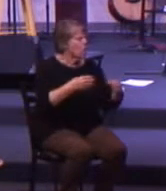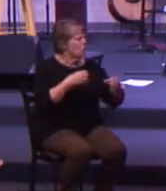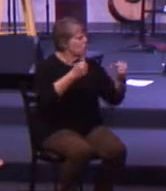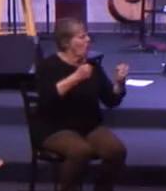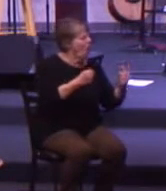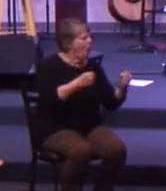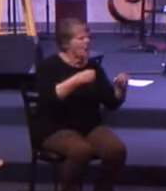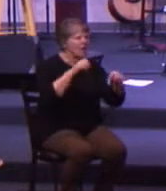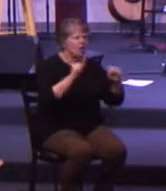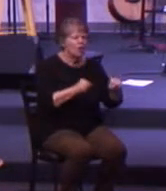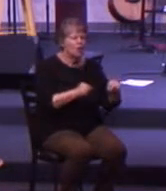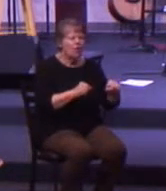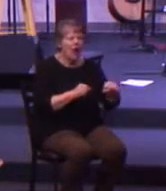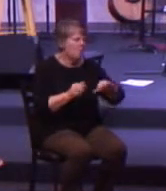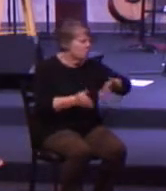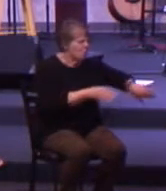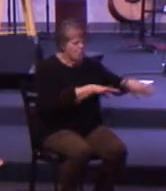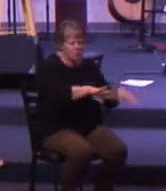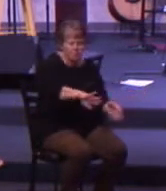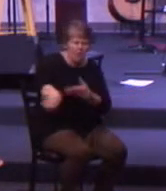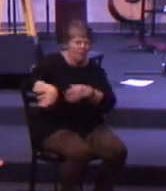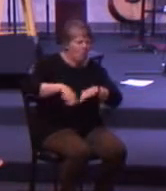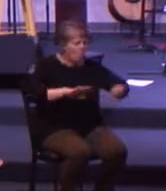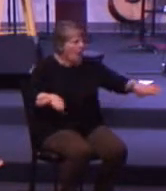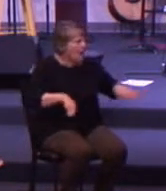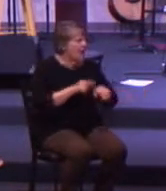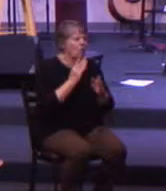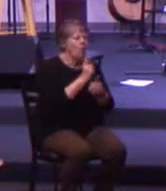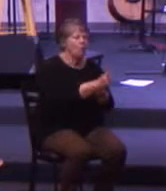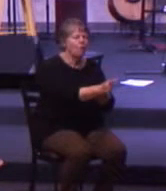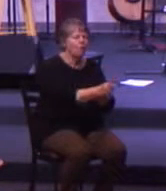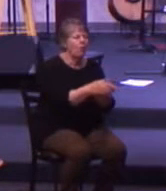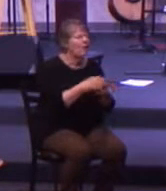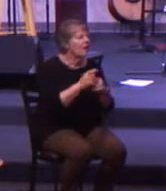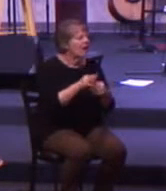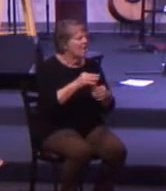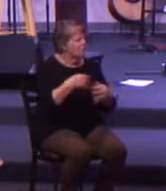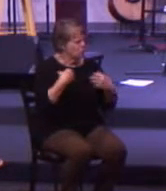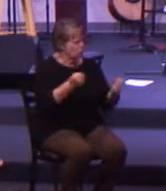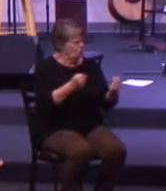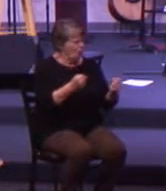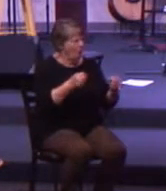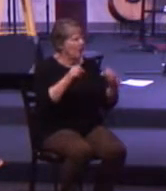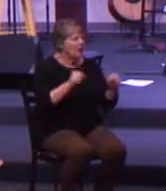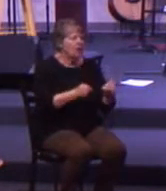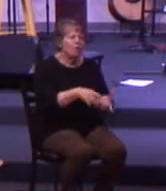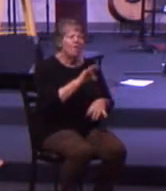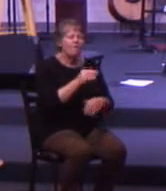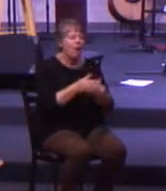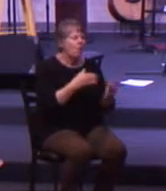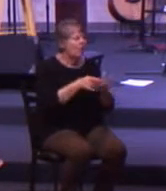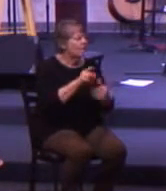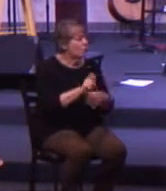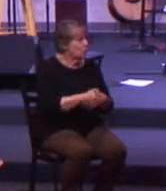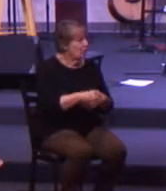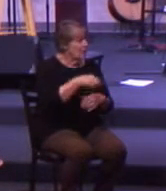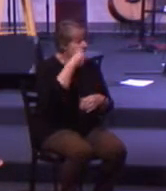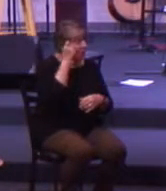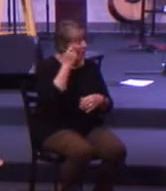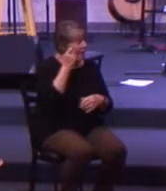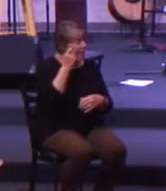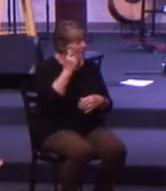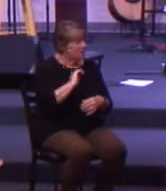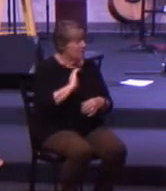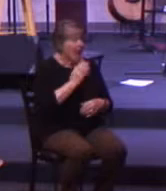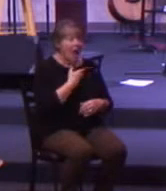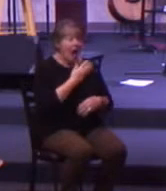than anybody else. And if you worship the God of power, you'll find whatever you need in life, because we live in a world that worships